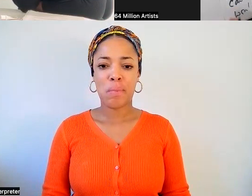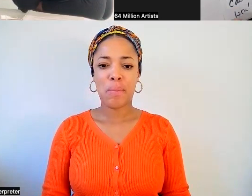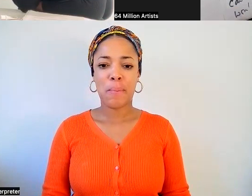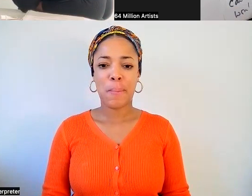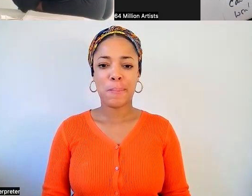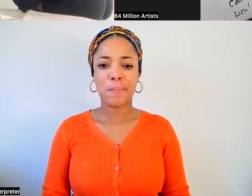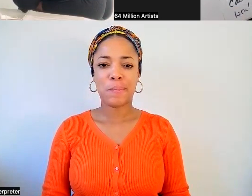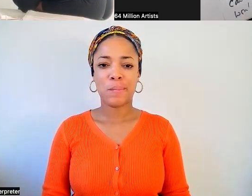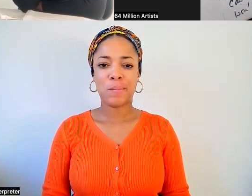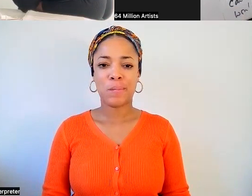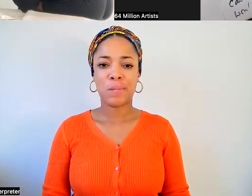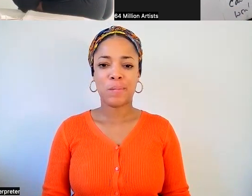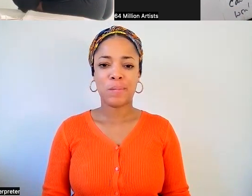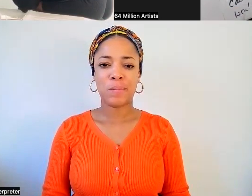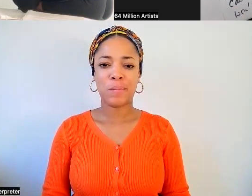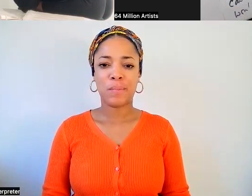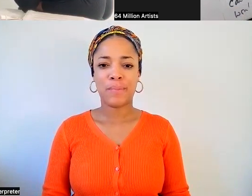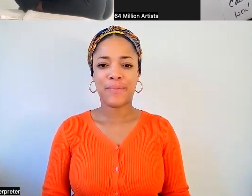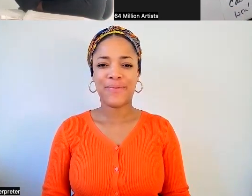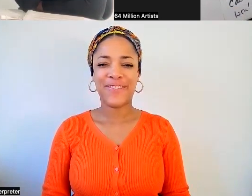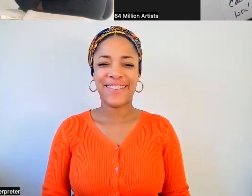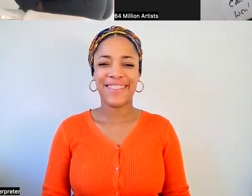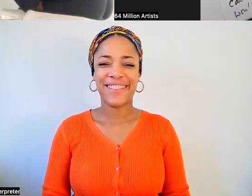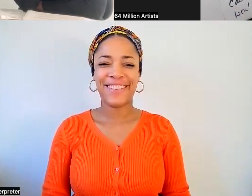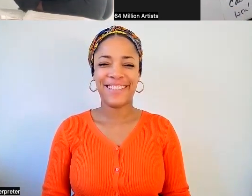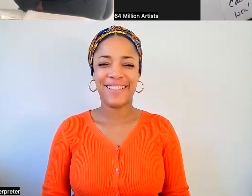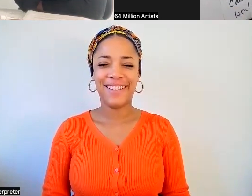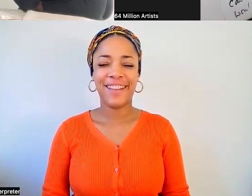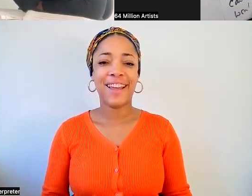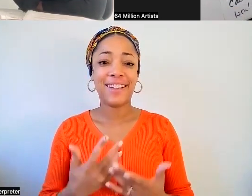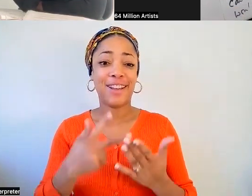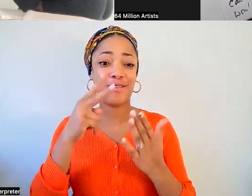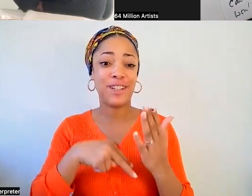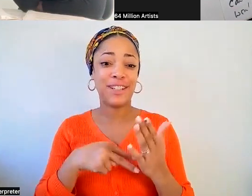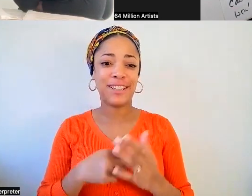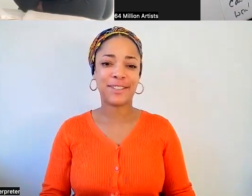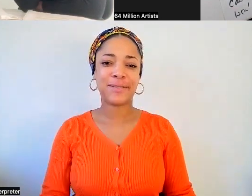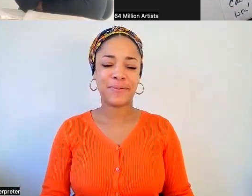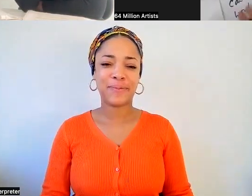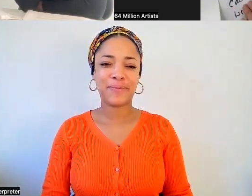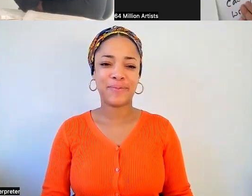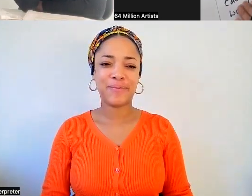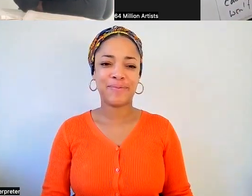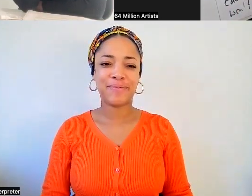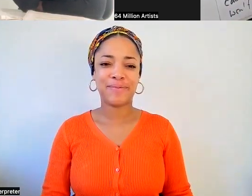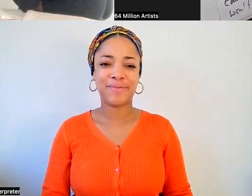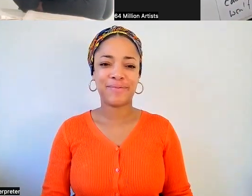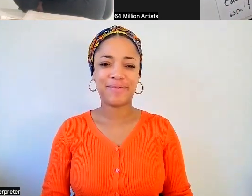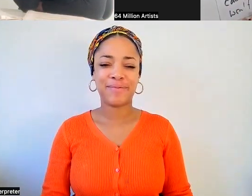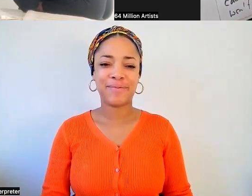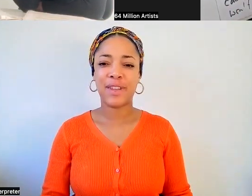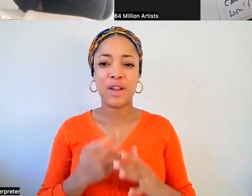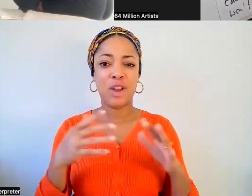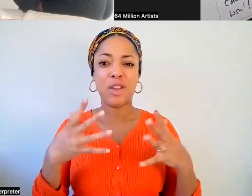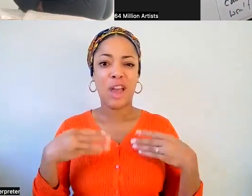Army camp bed, can't sleep, won't sleep. Gritty under my cheek, gritty under my cheek. Can't sleep, won't sleep. Not the hairy